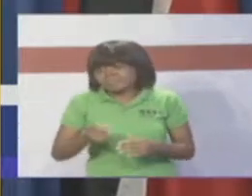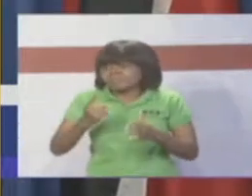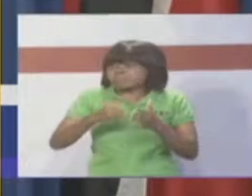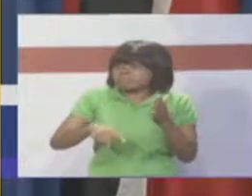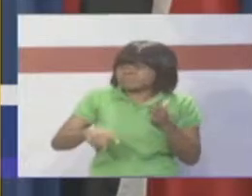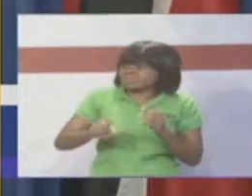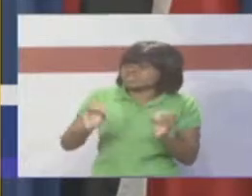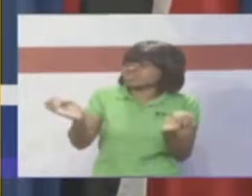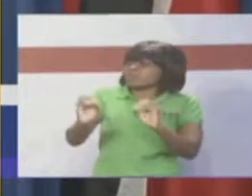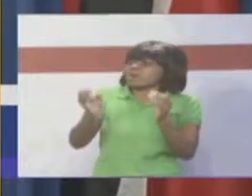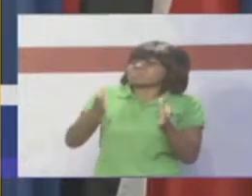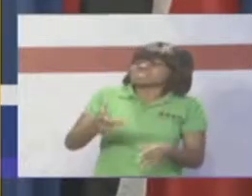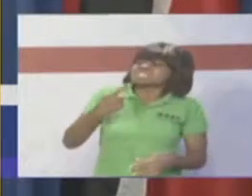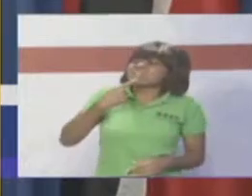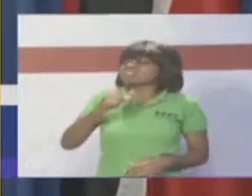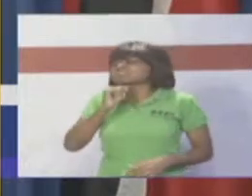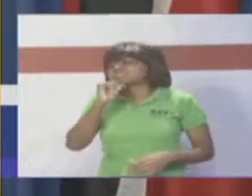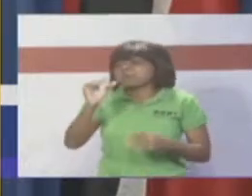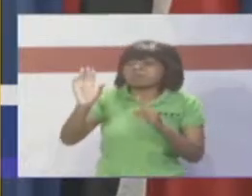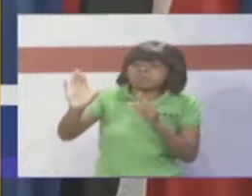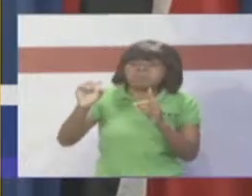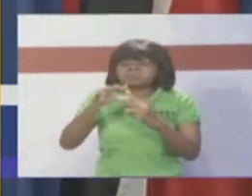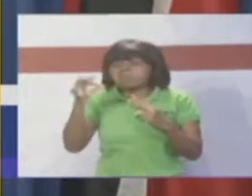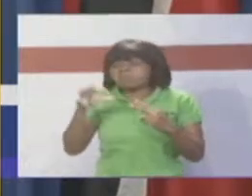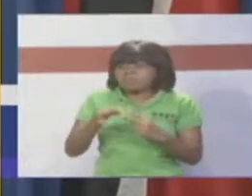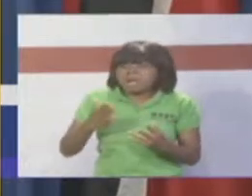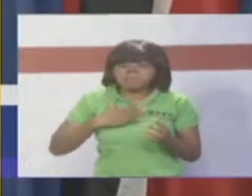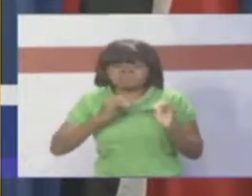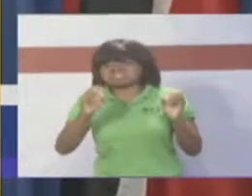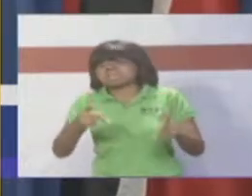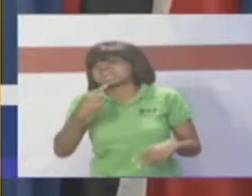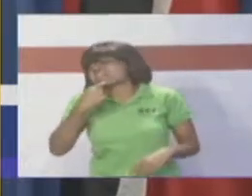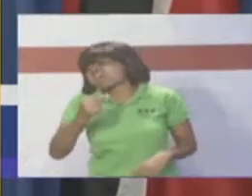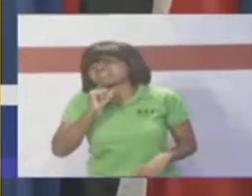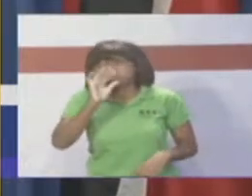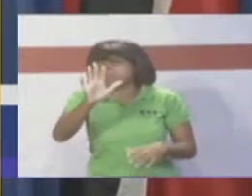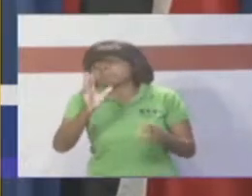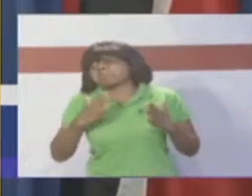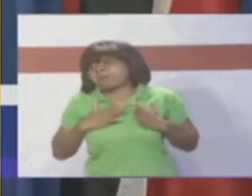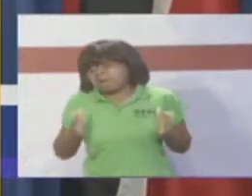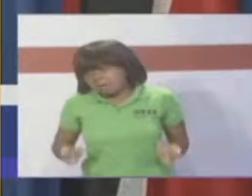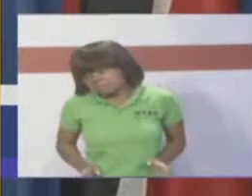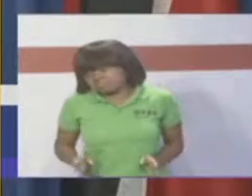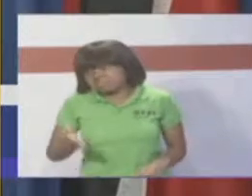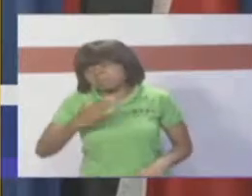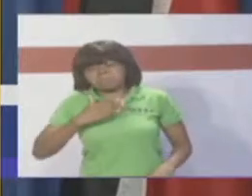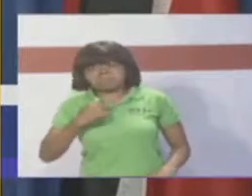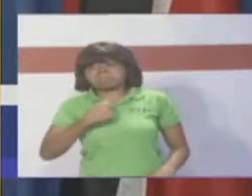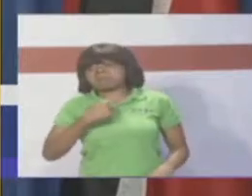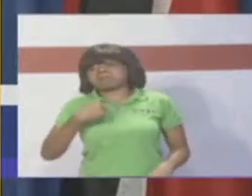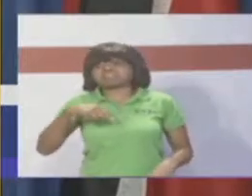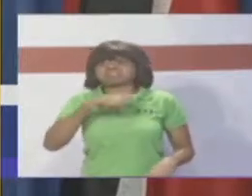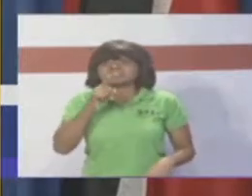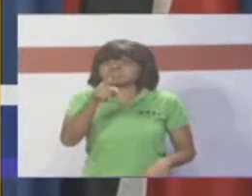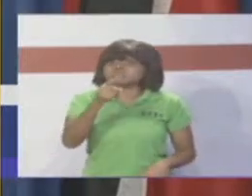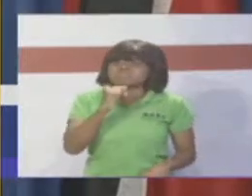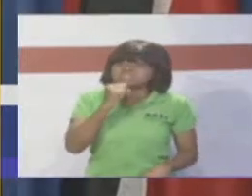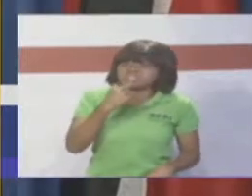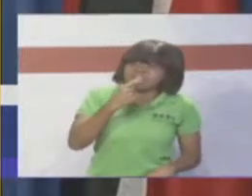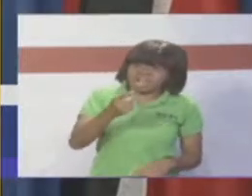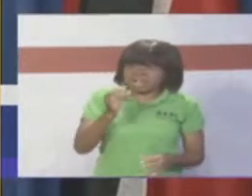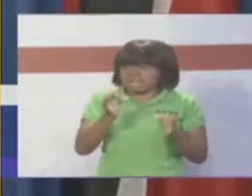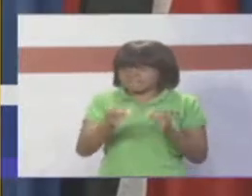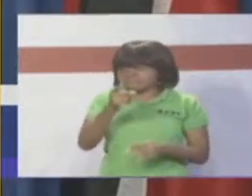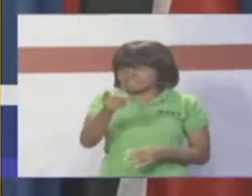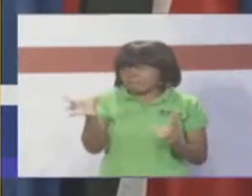Nobody's saying it's not your choice. But we want to say to you, it is your consequence. If